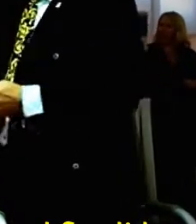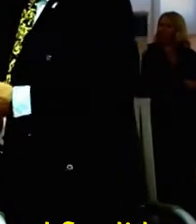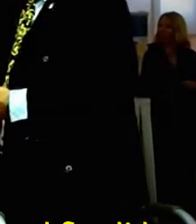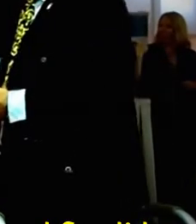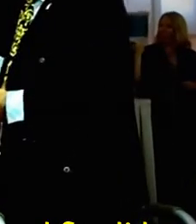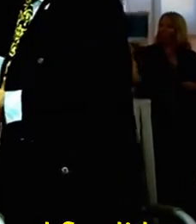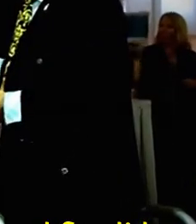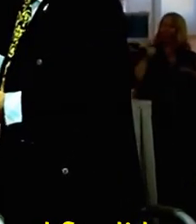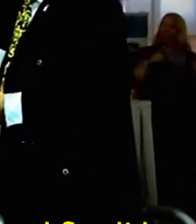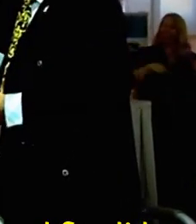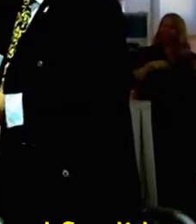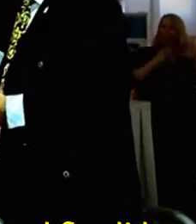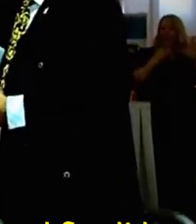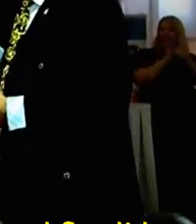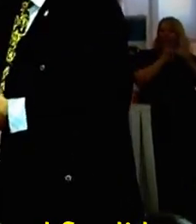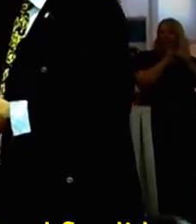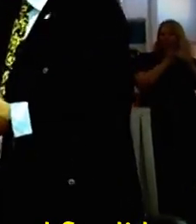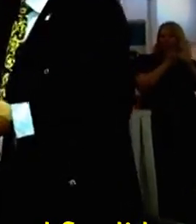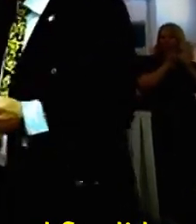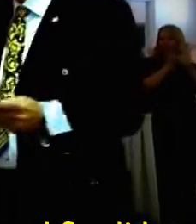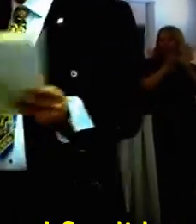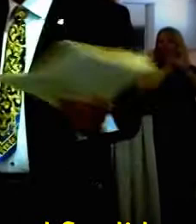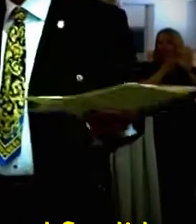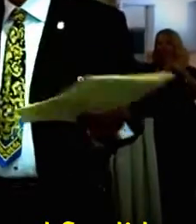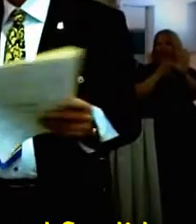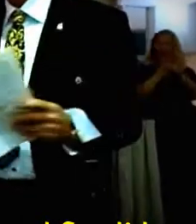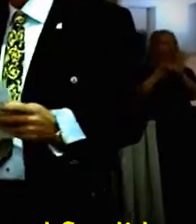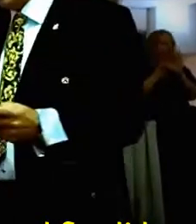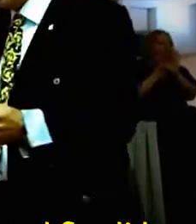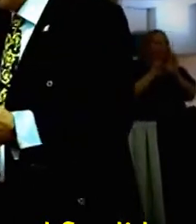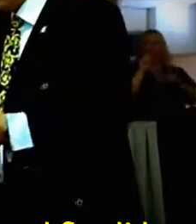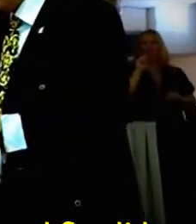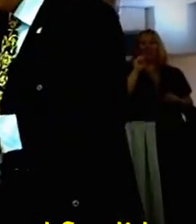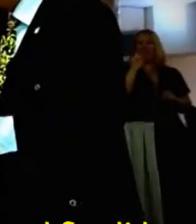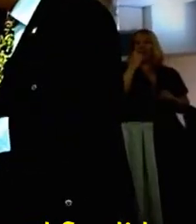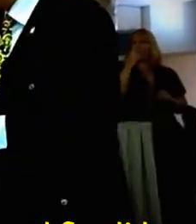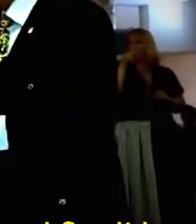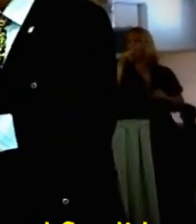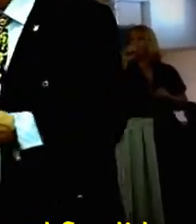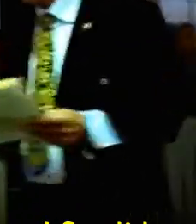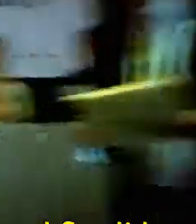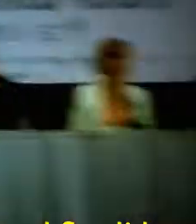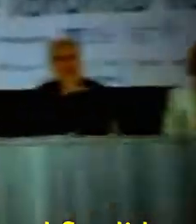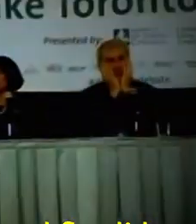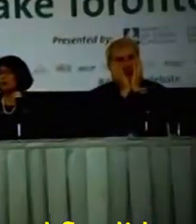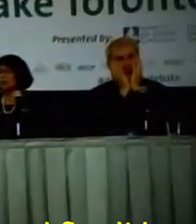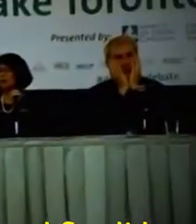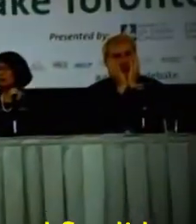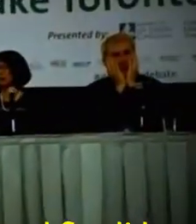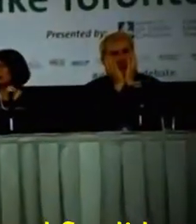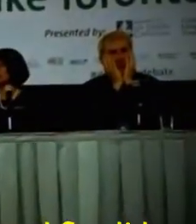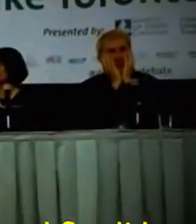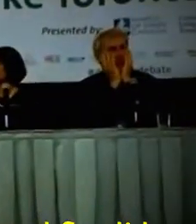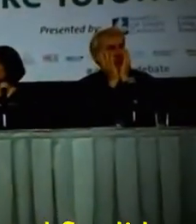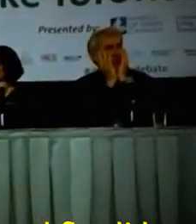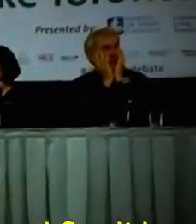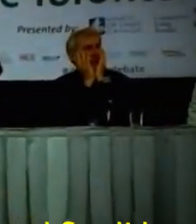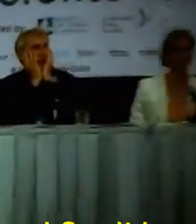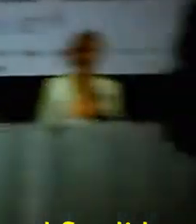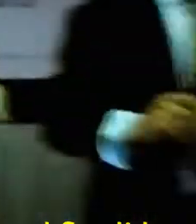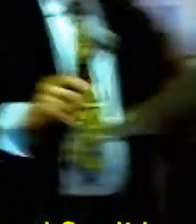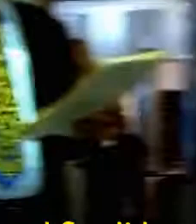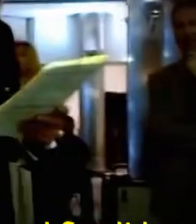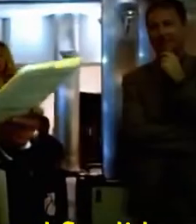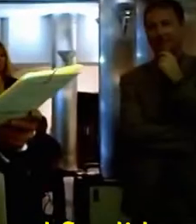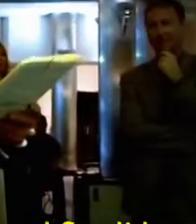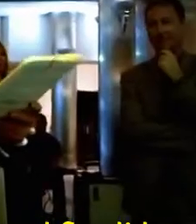to participate in Sheriff Thompson's University of Toronto debate. You've really had a lot of time here. Shame on you, Karen.